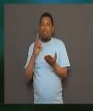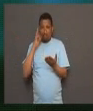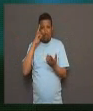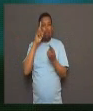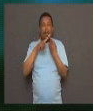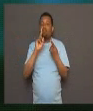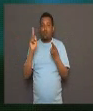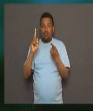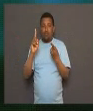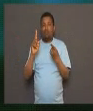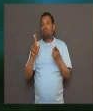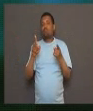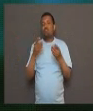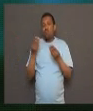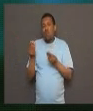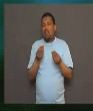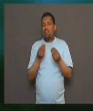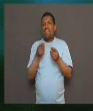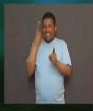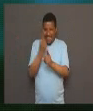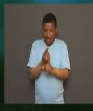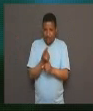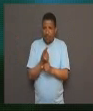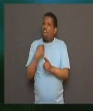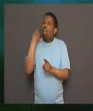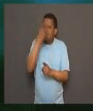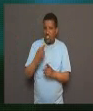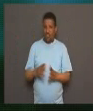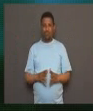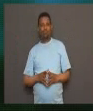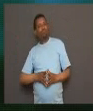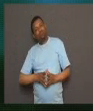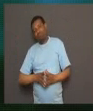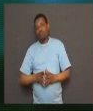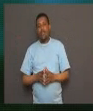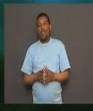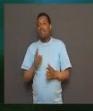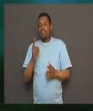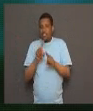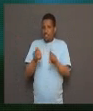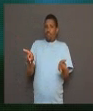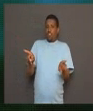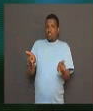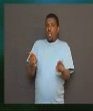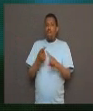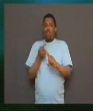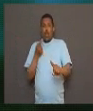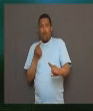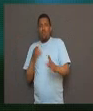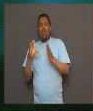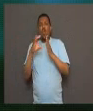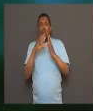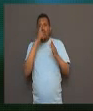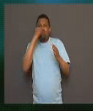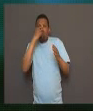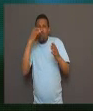to simulate real features. It differs from a